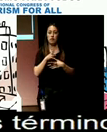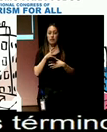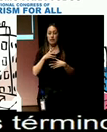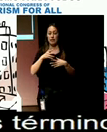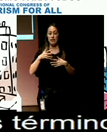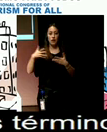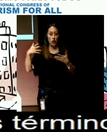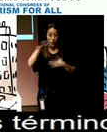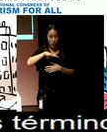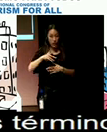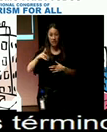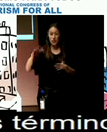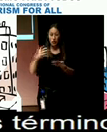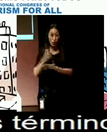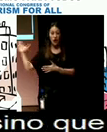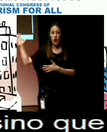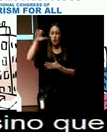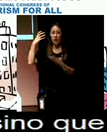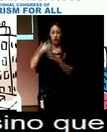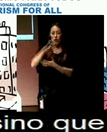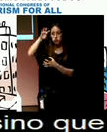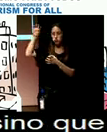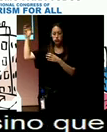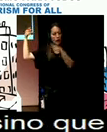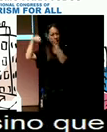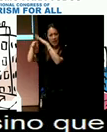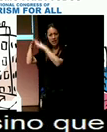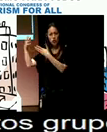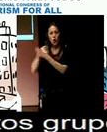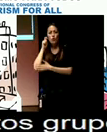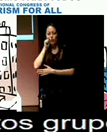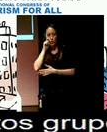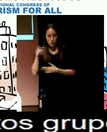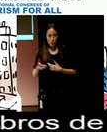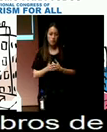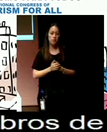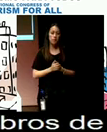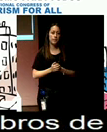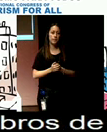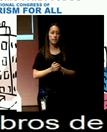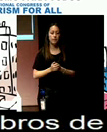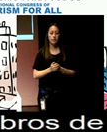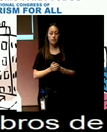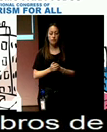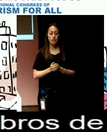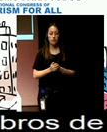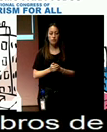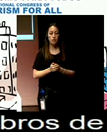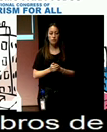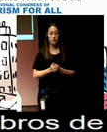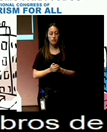So the key factors were exactly these that united the Calypso initiative, and they